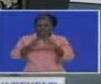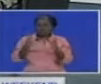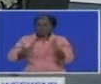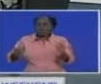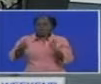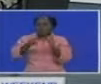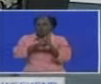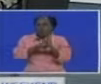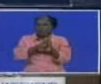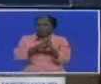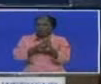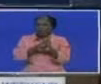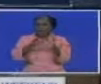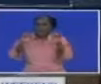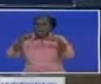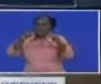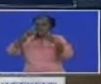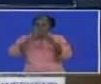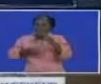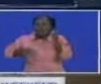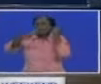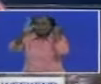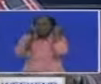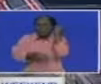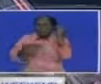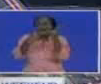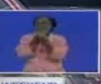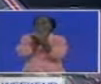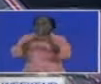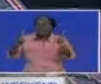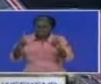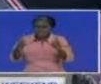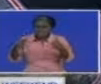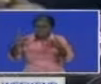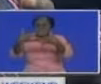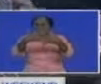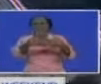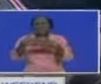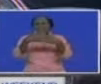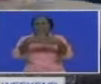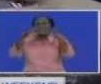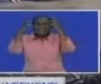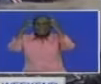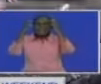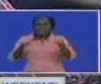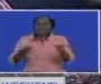will be that the worst form of democracy is the UN Security Council, where a decision by over